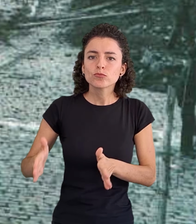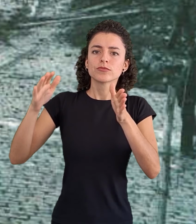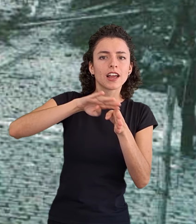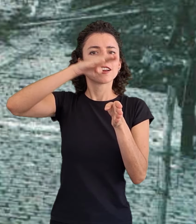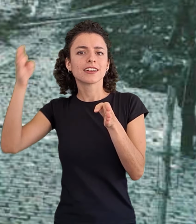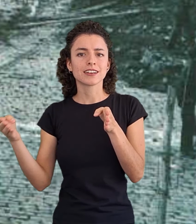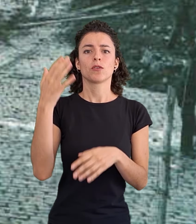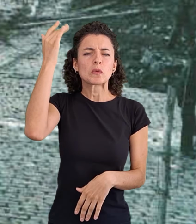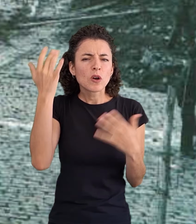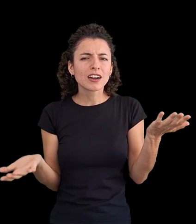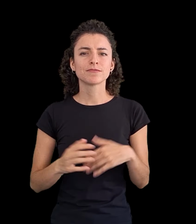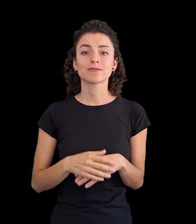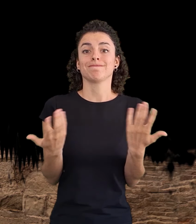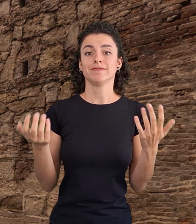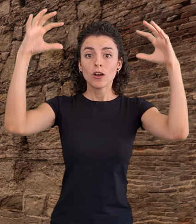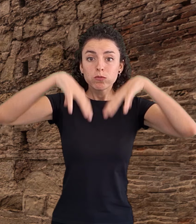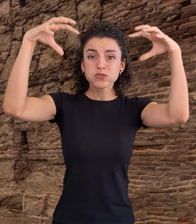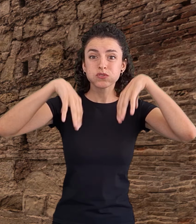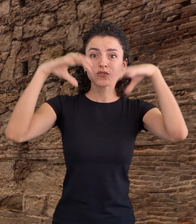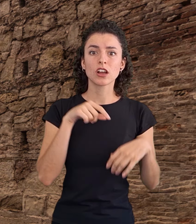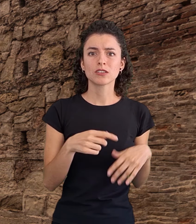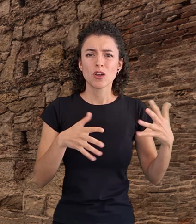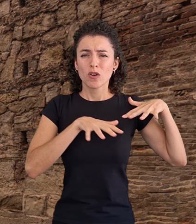in 1942.